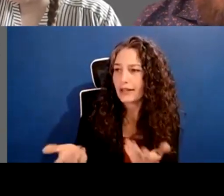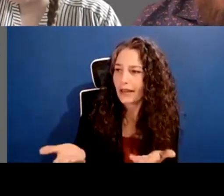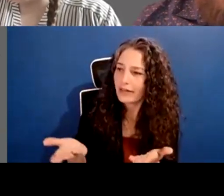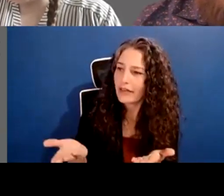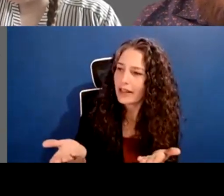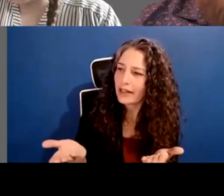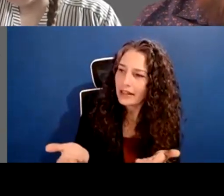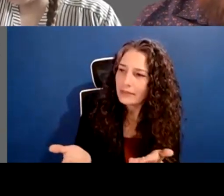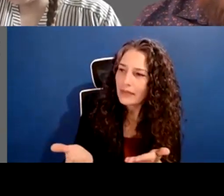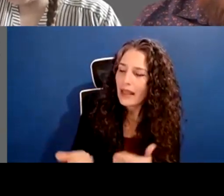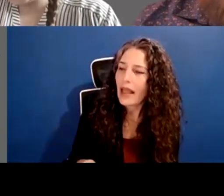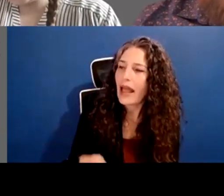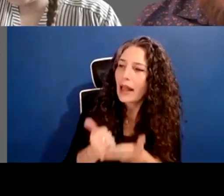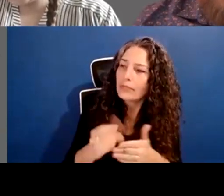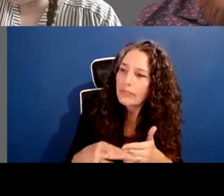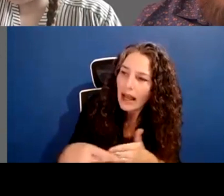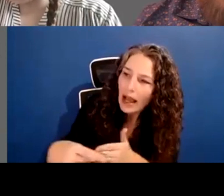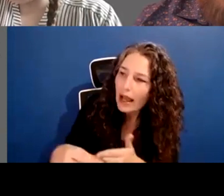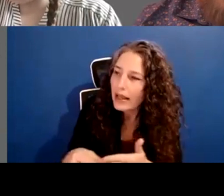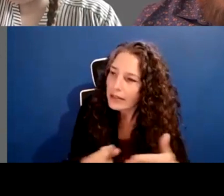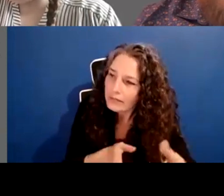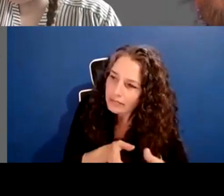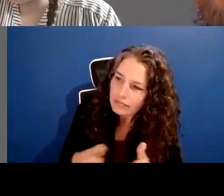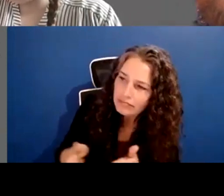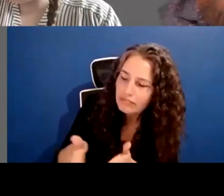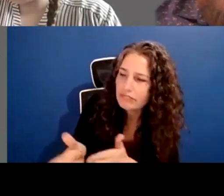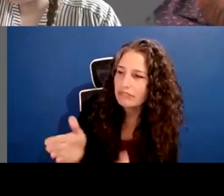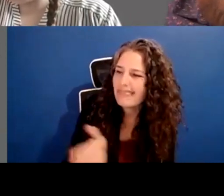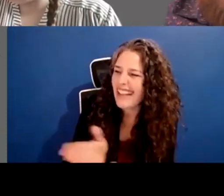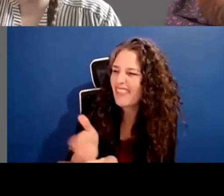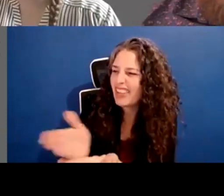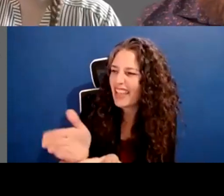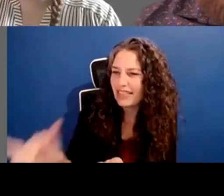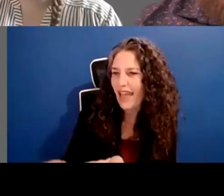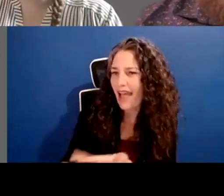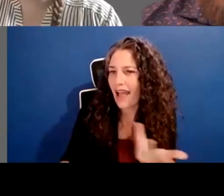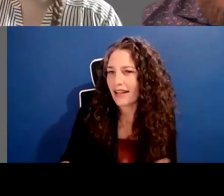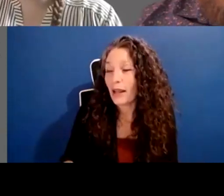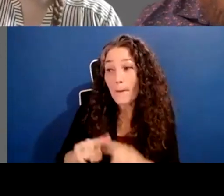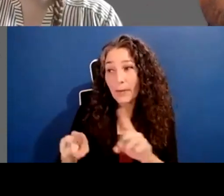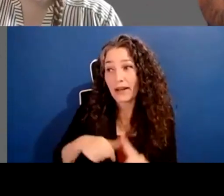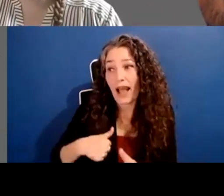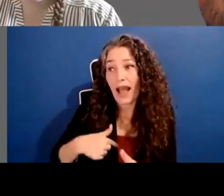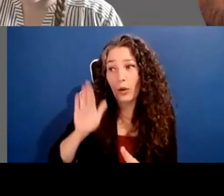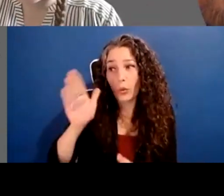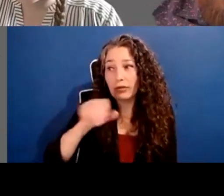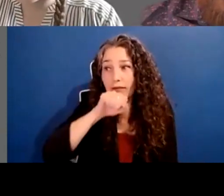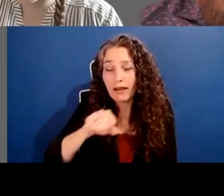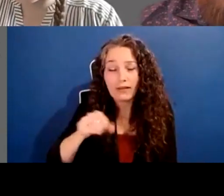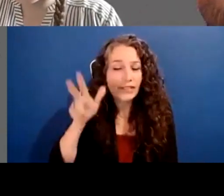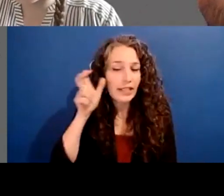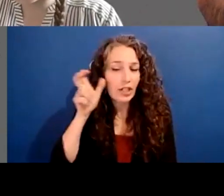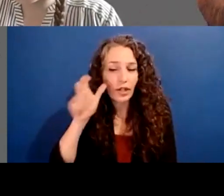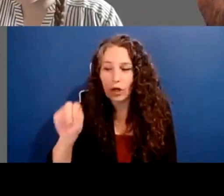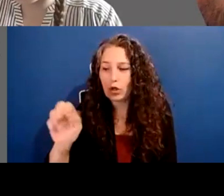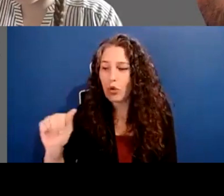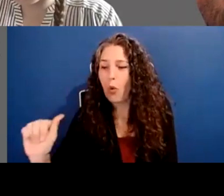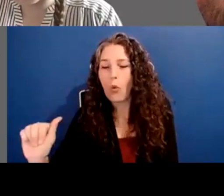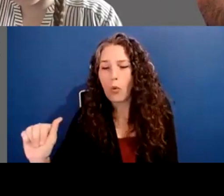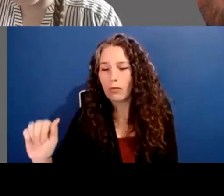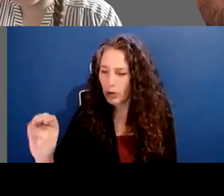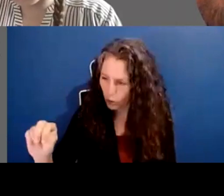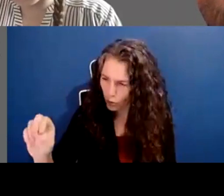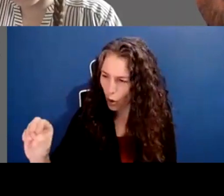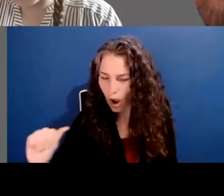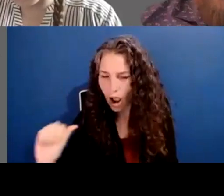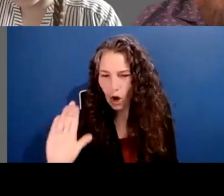So I'd love to hear Noah's perspective, because Noah's met with a whole host of really incredible guests from